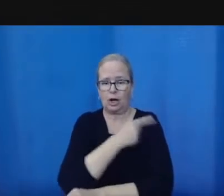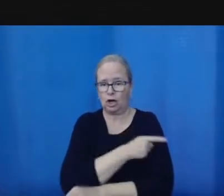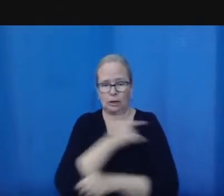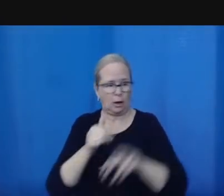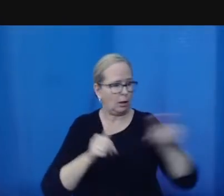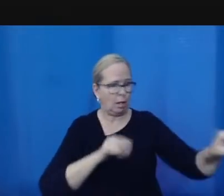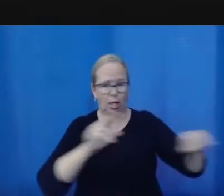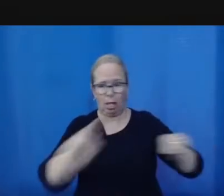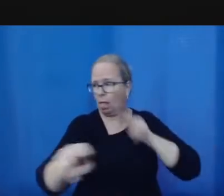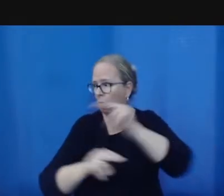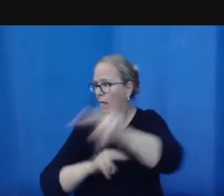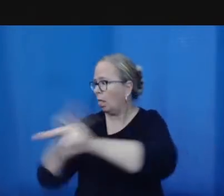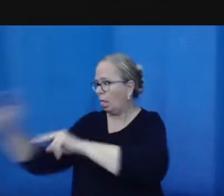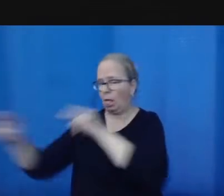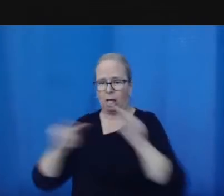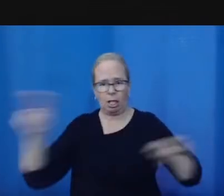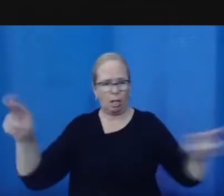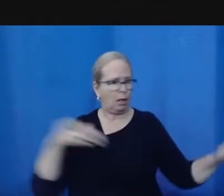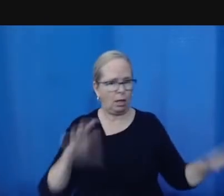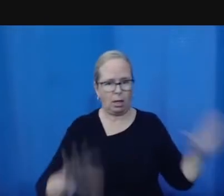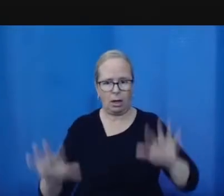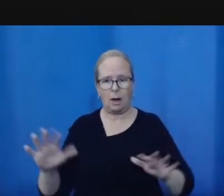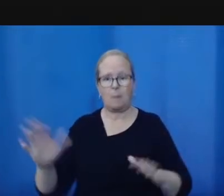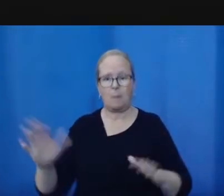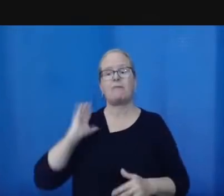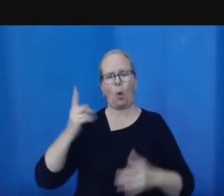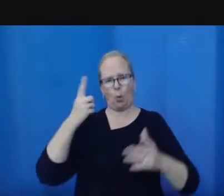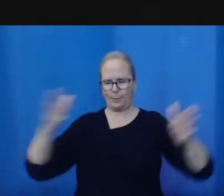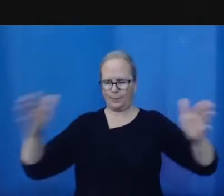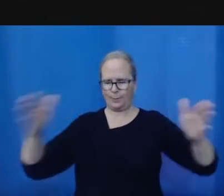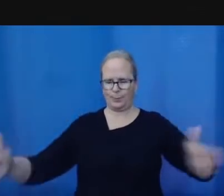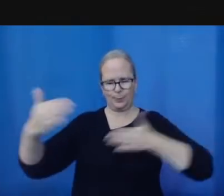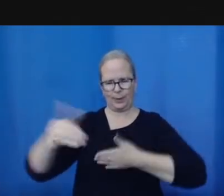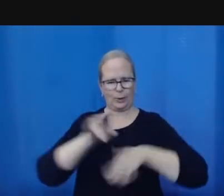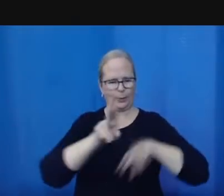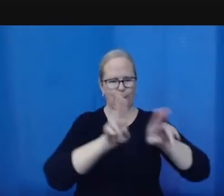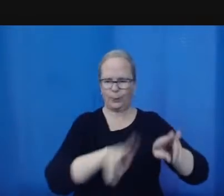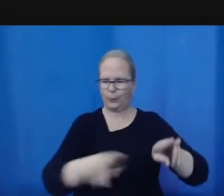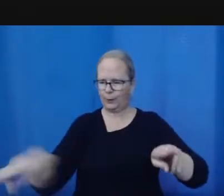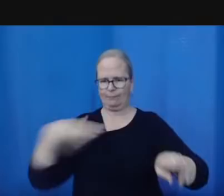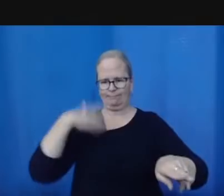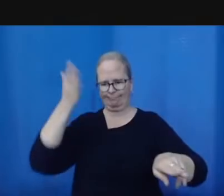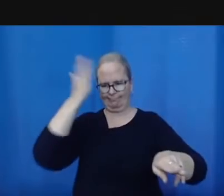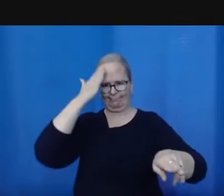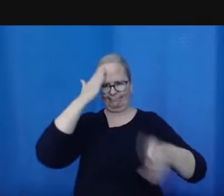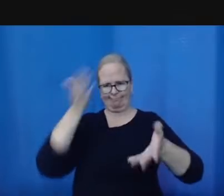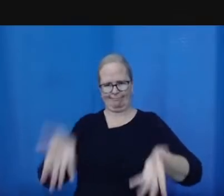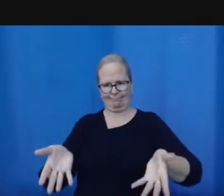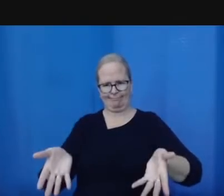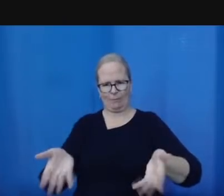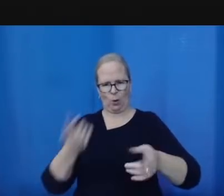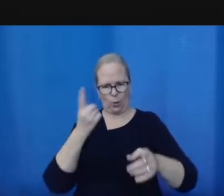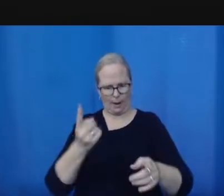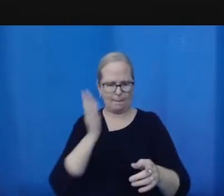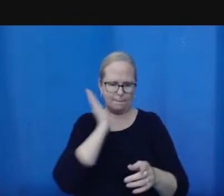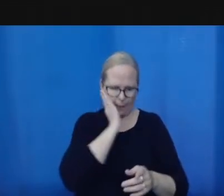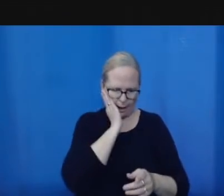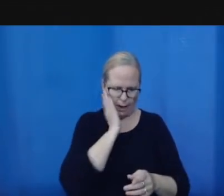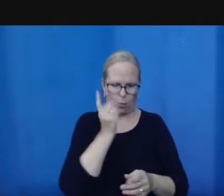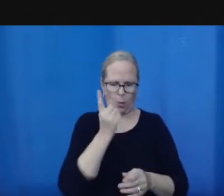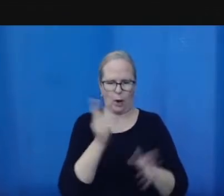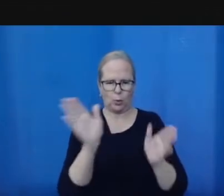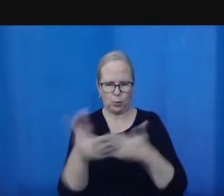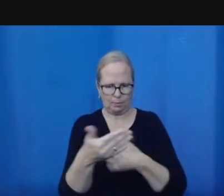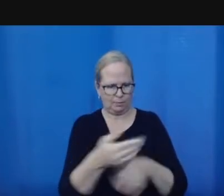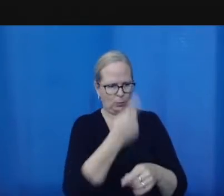room instead of a one-on-one situation, and nurses and other healthcare providers are assigned to more than usual. All of that has